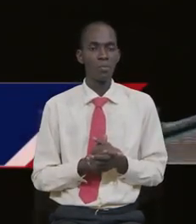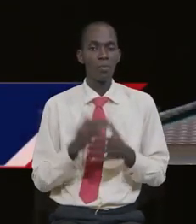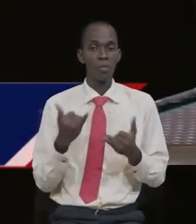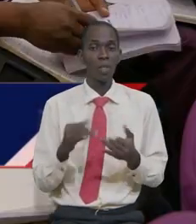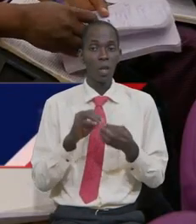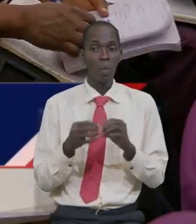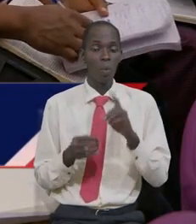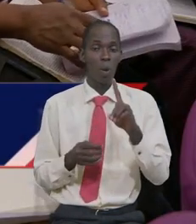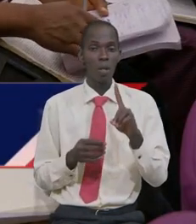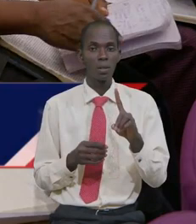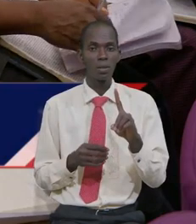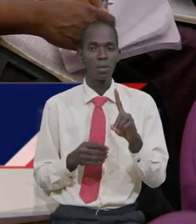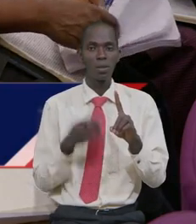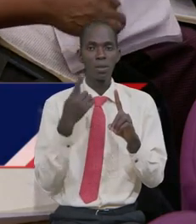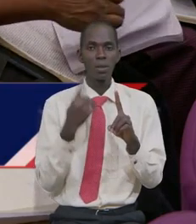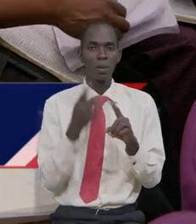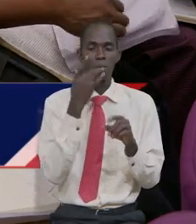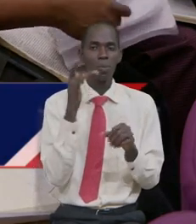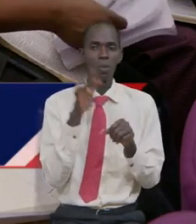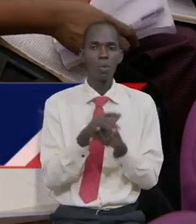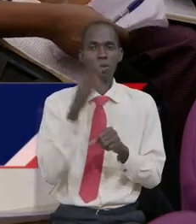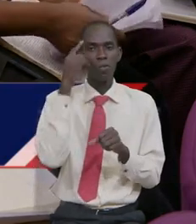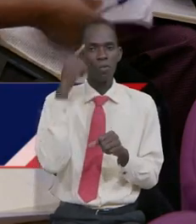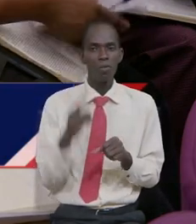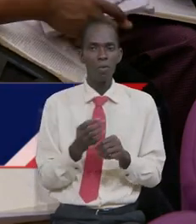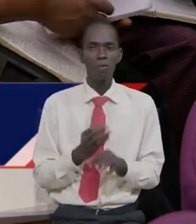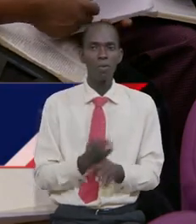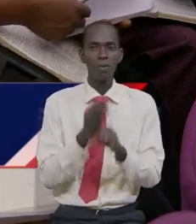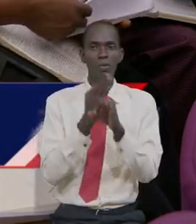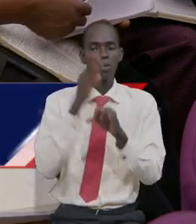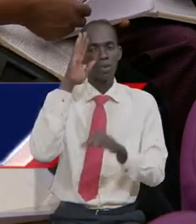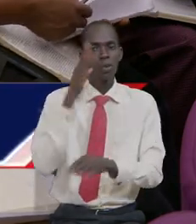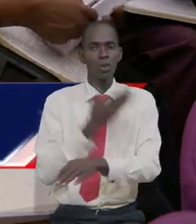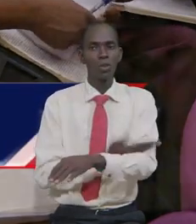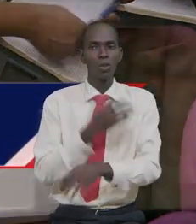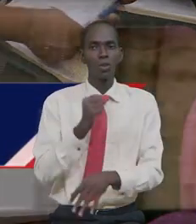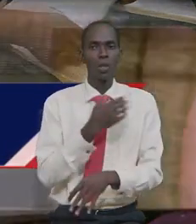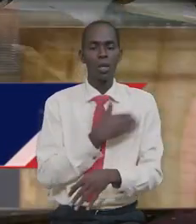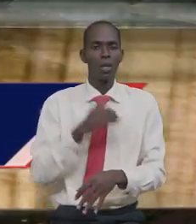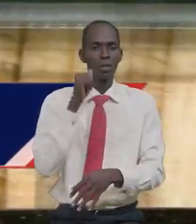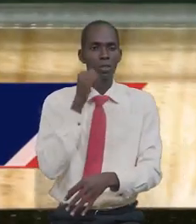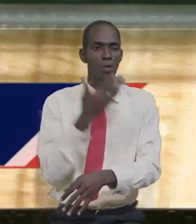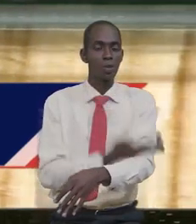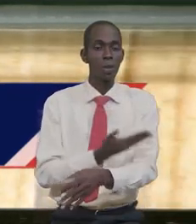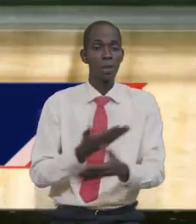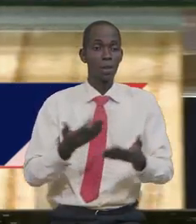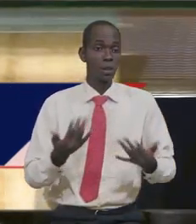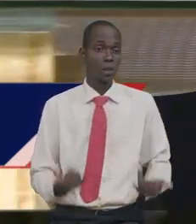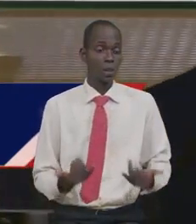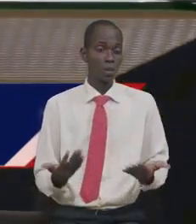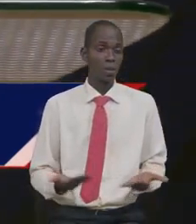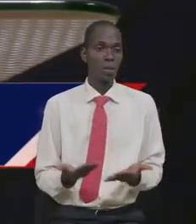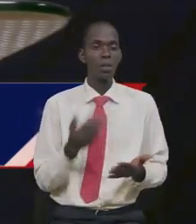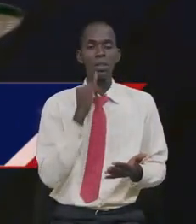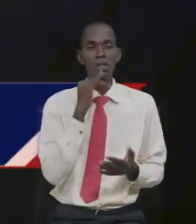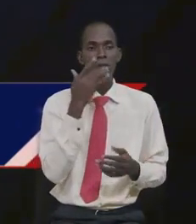we're looking at the promise for faithful sons and daughters. Here is the promise that had been given